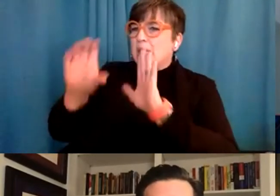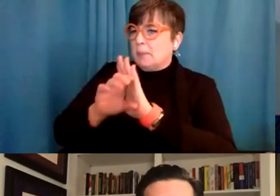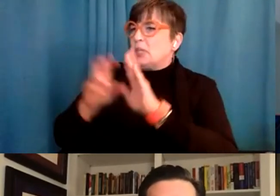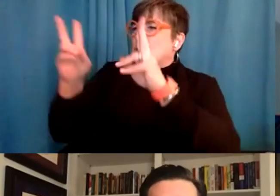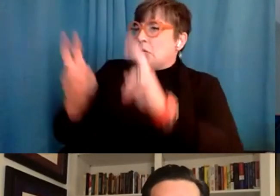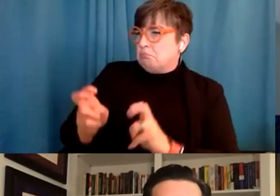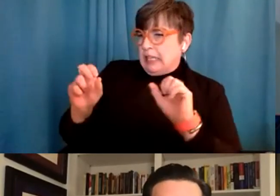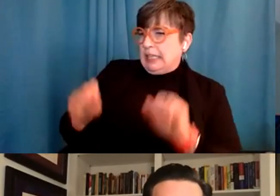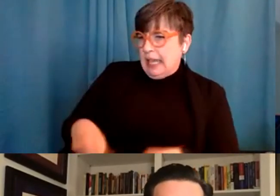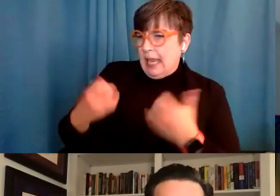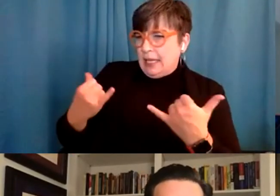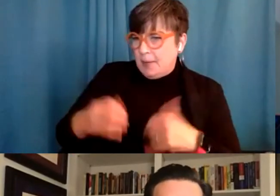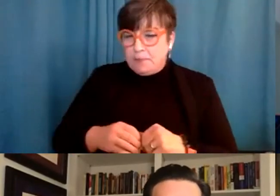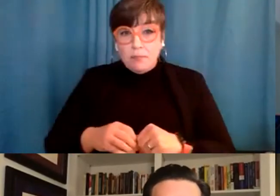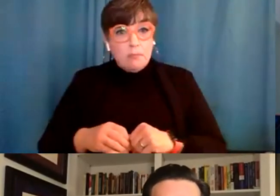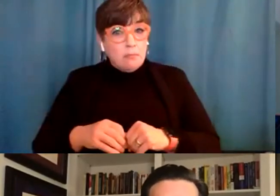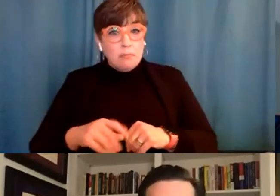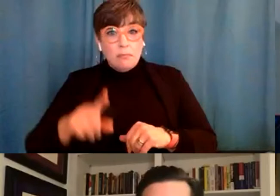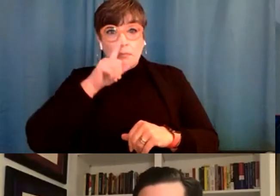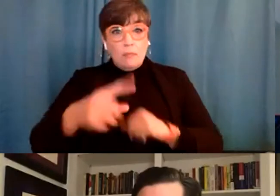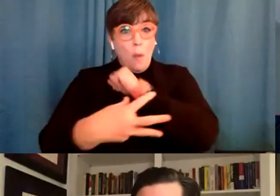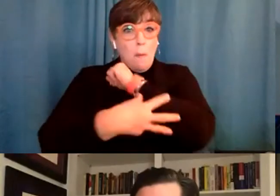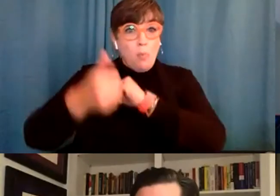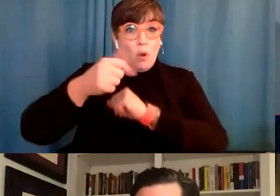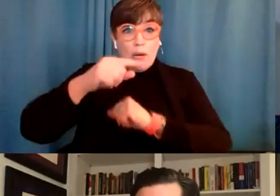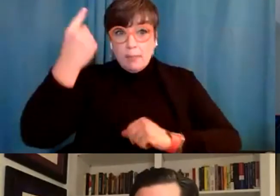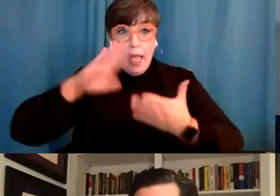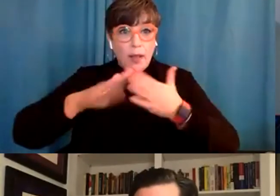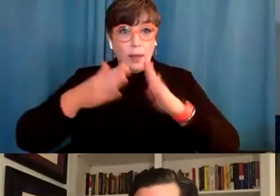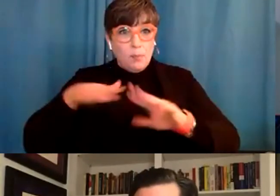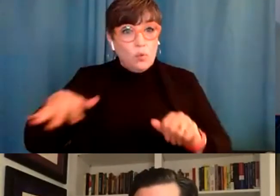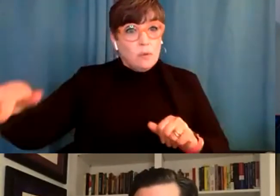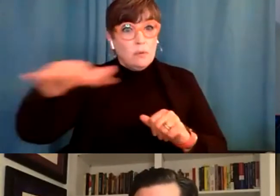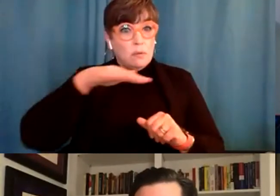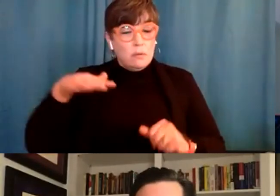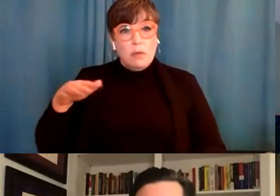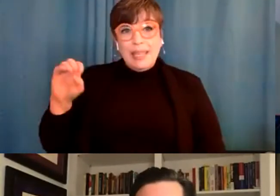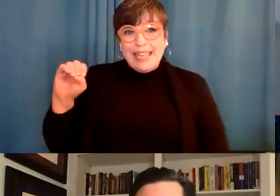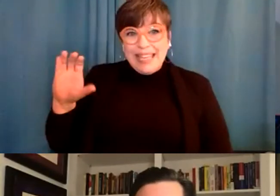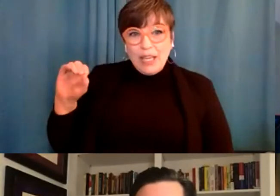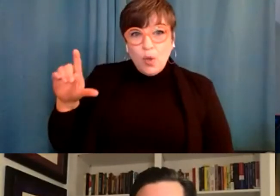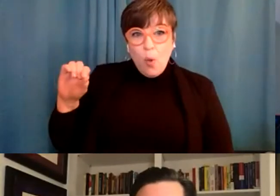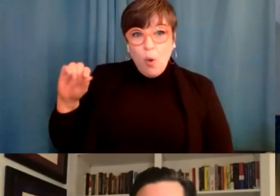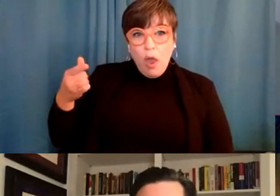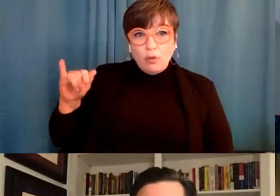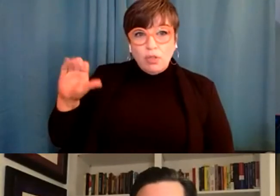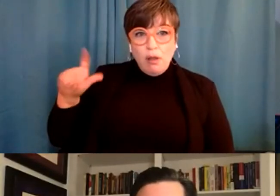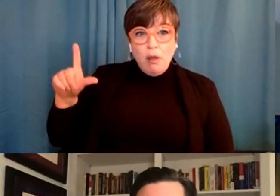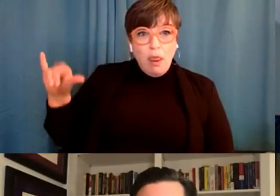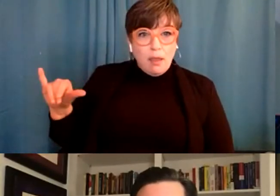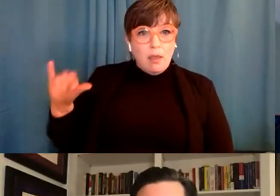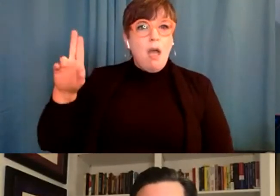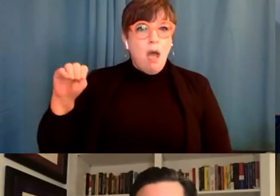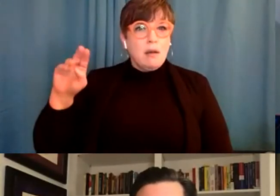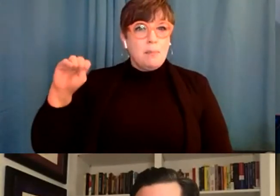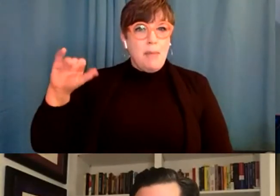this is mainly because the urban disadvantage that's found in the poorest Black communities is ecologically unmatched. And what does that mean? That means